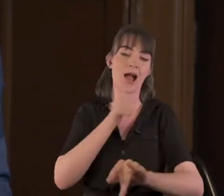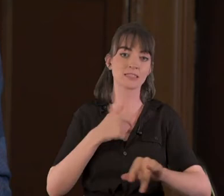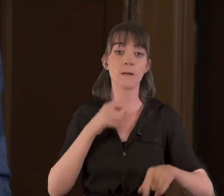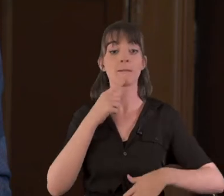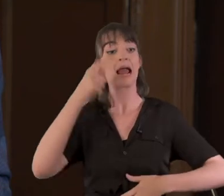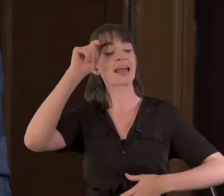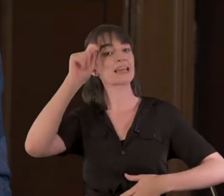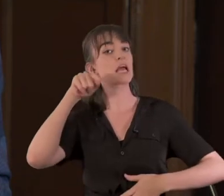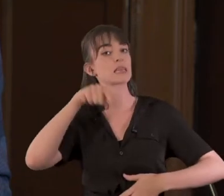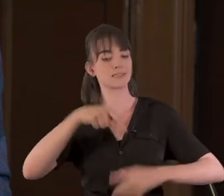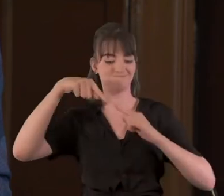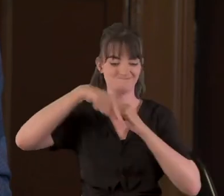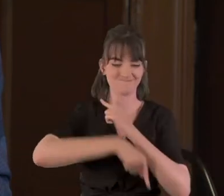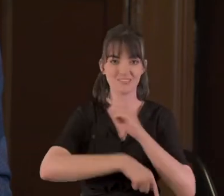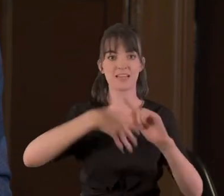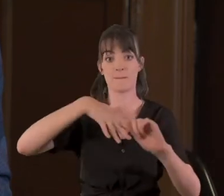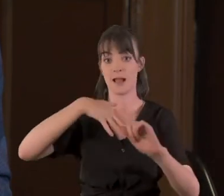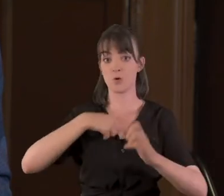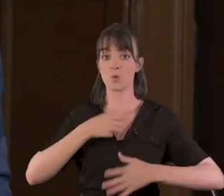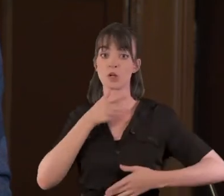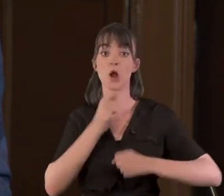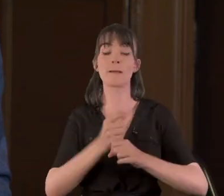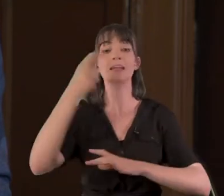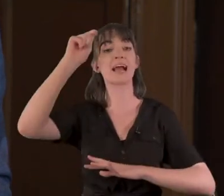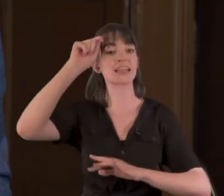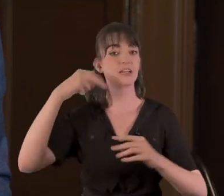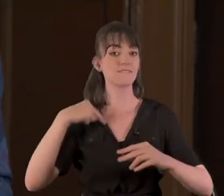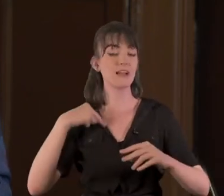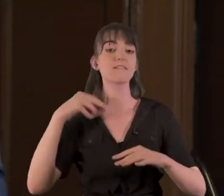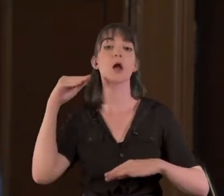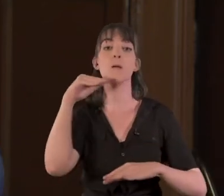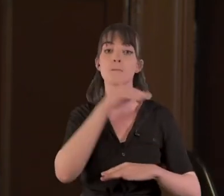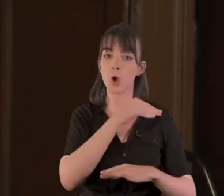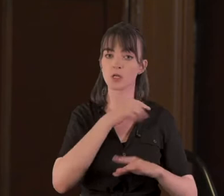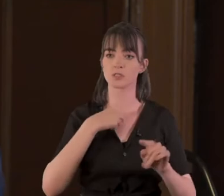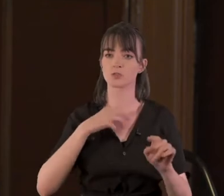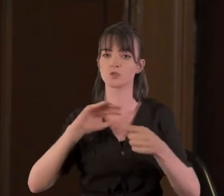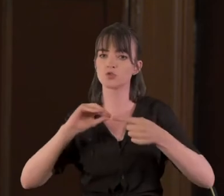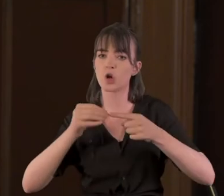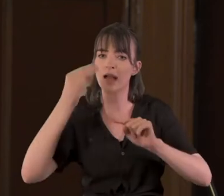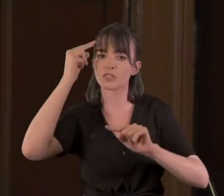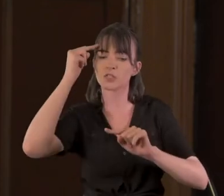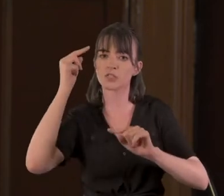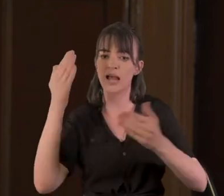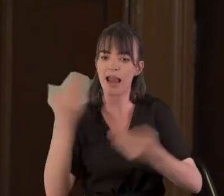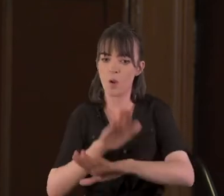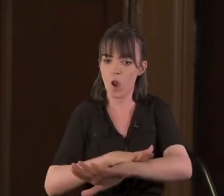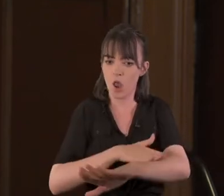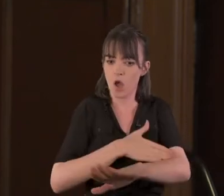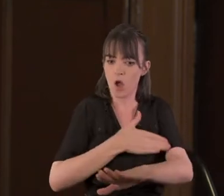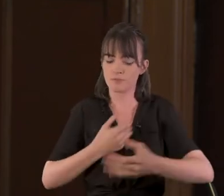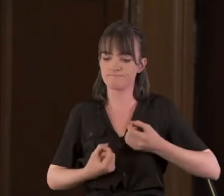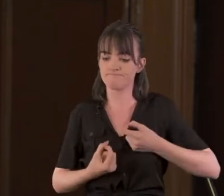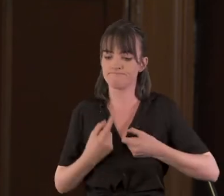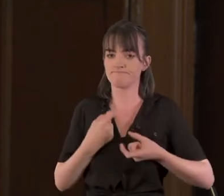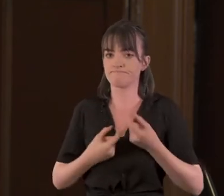that is the deep background. And I think it's absolutely important to grasp how long this had been boiling up amongst the